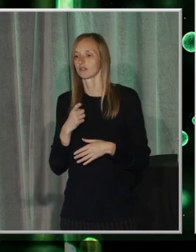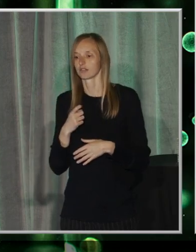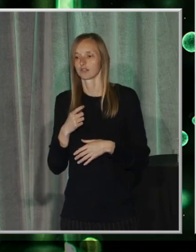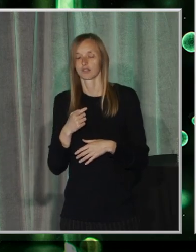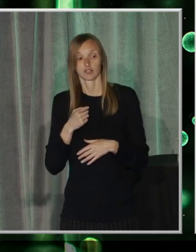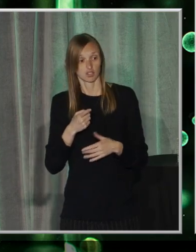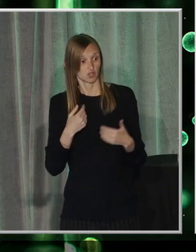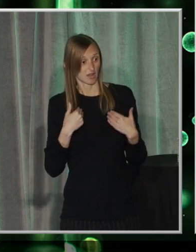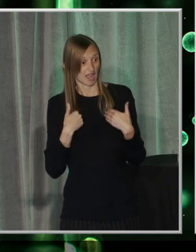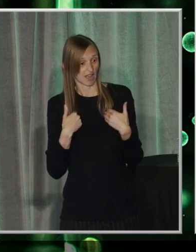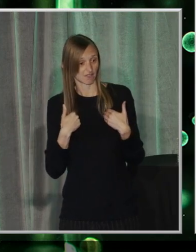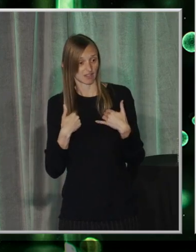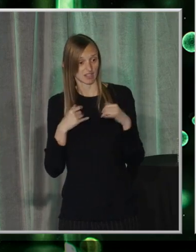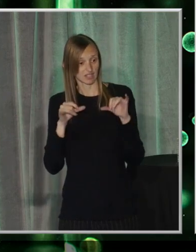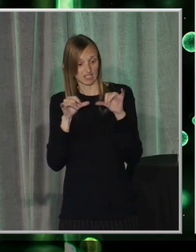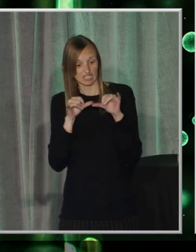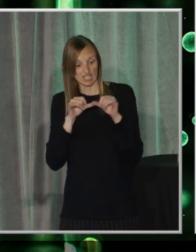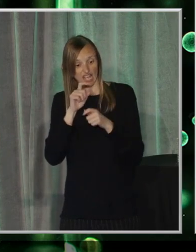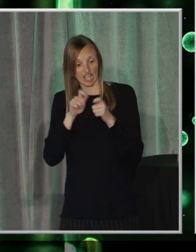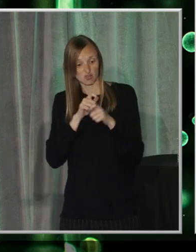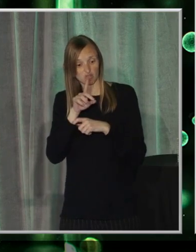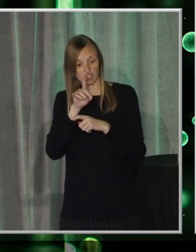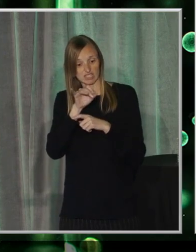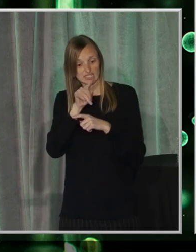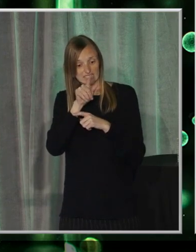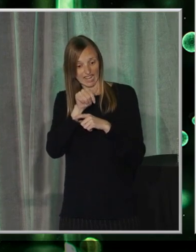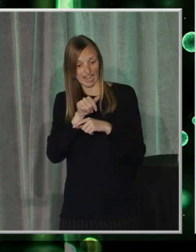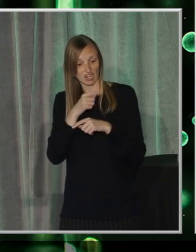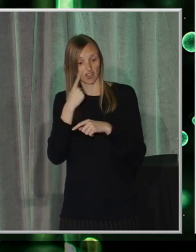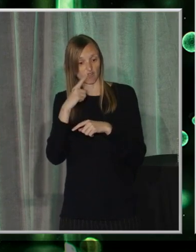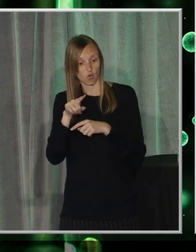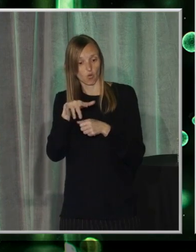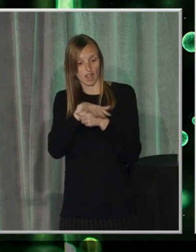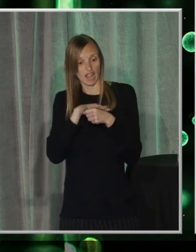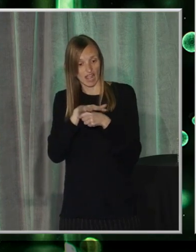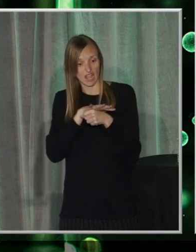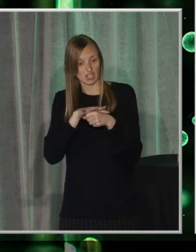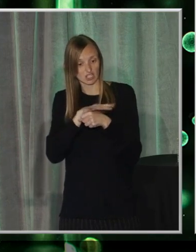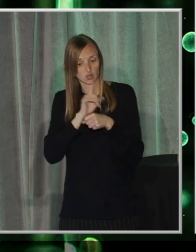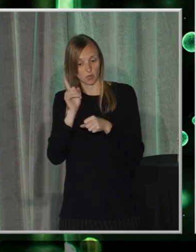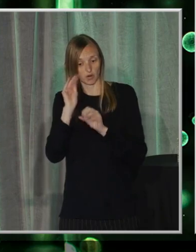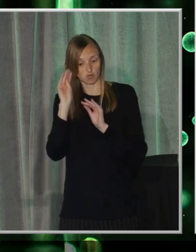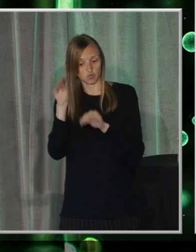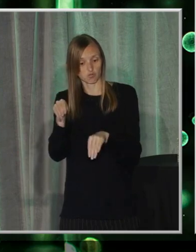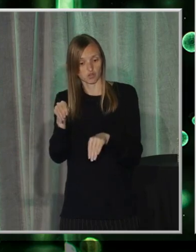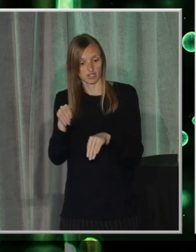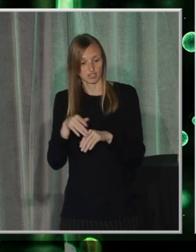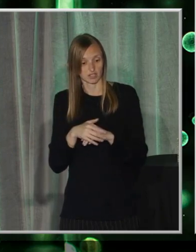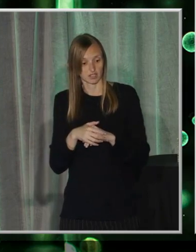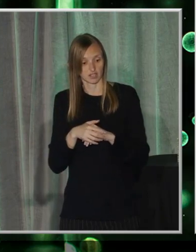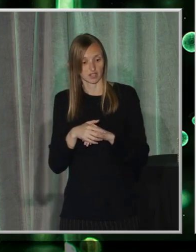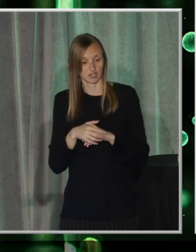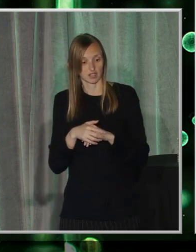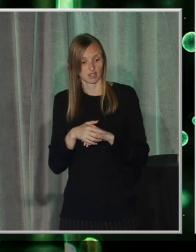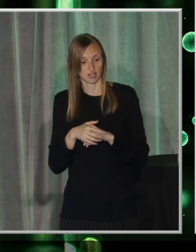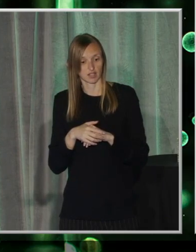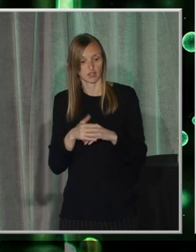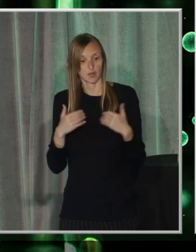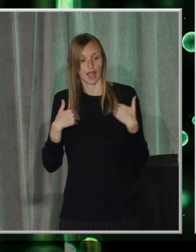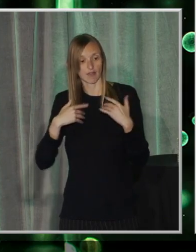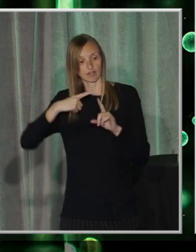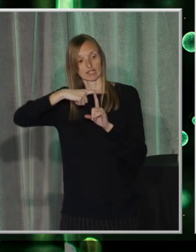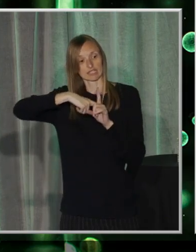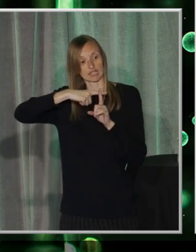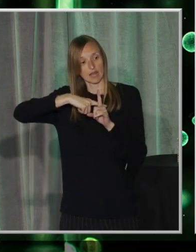have like meteorological data of the area where you're going to put these facilities? Like